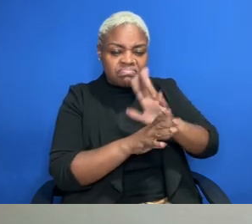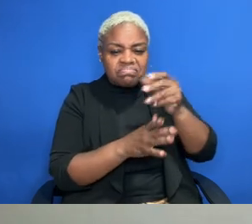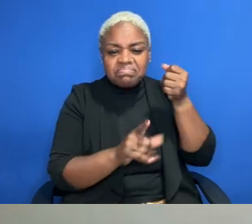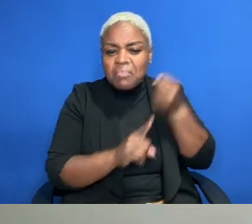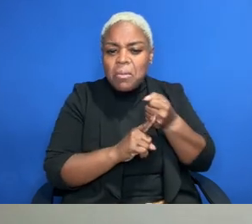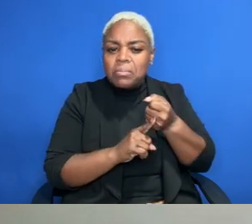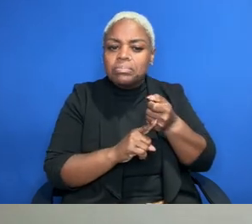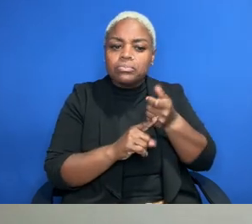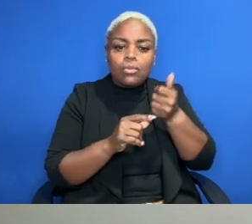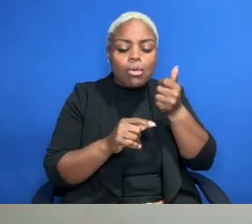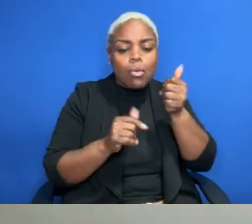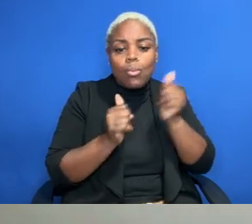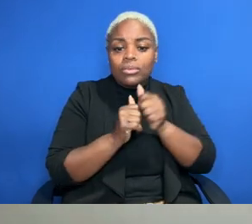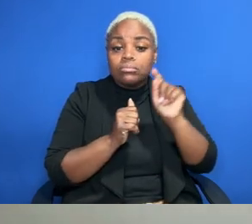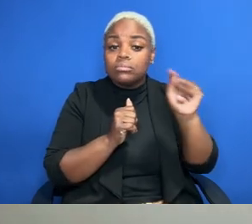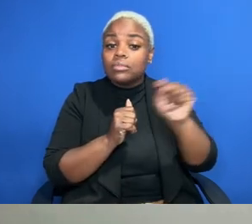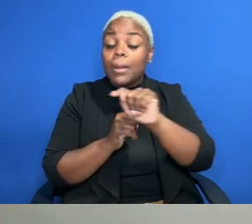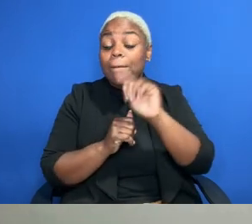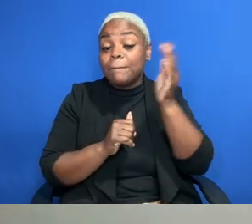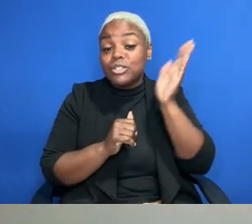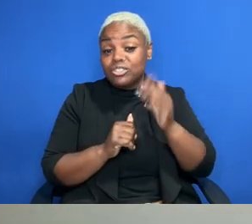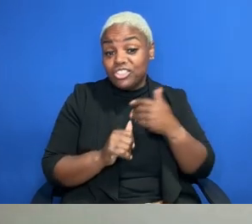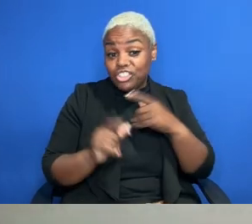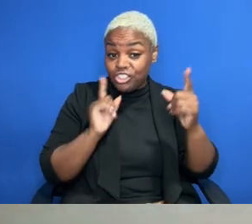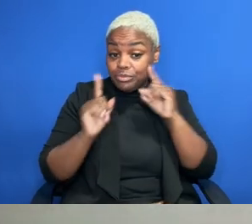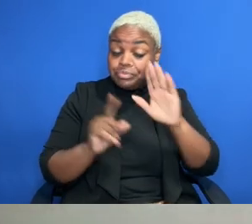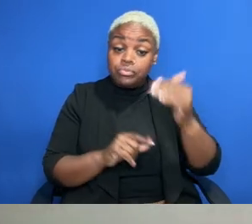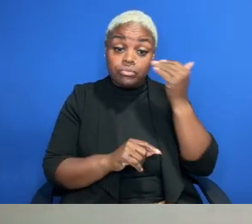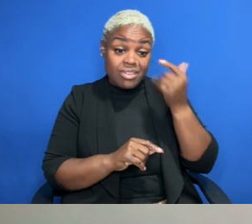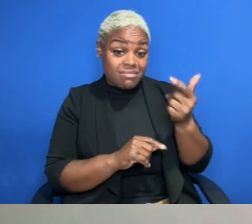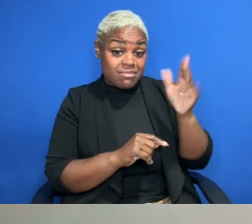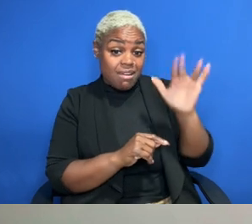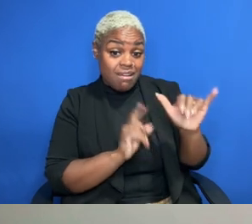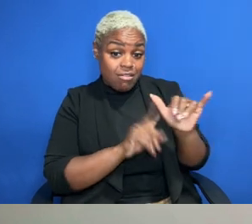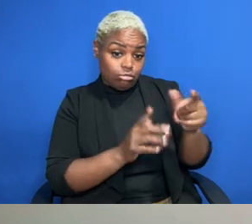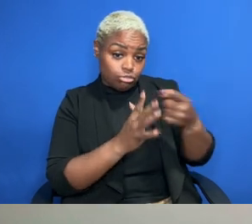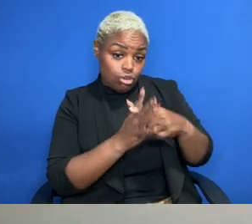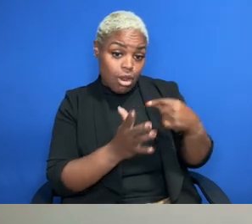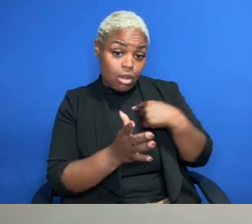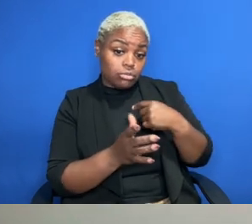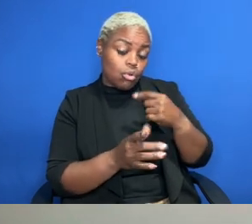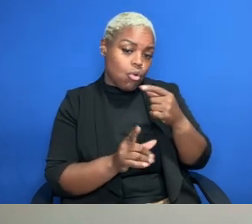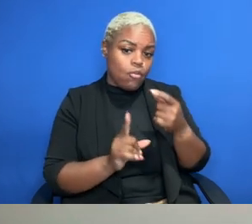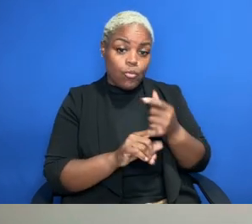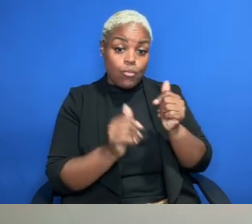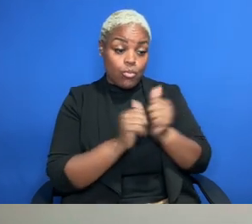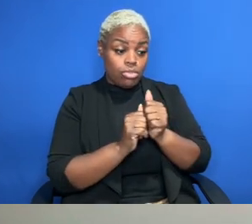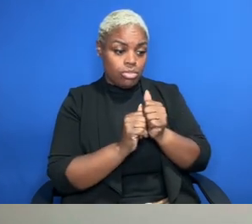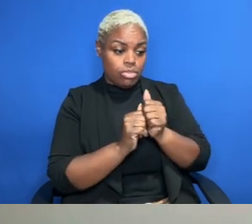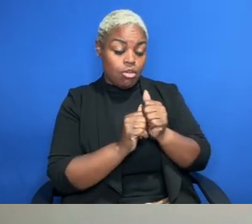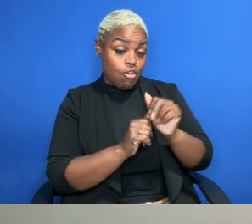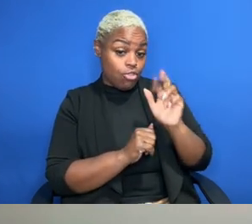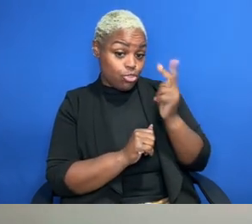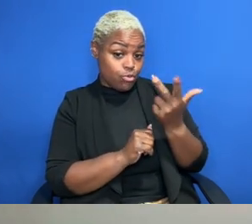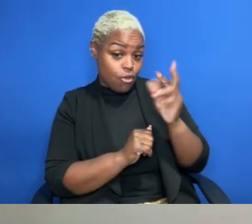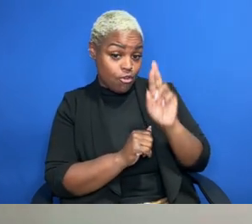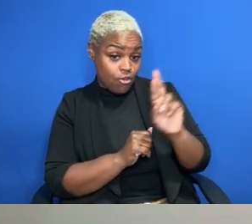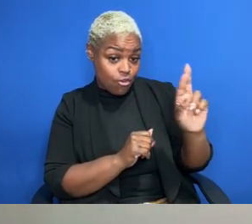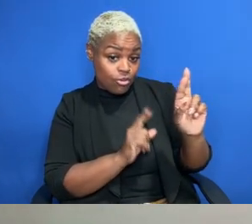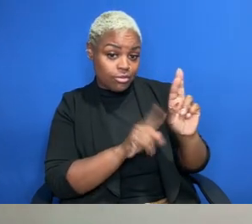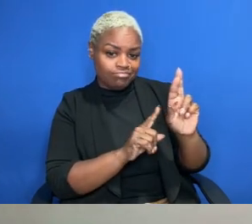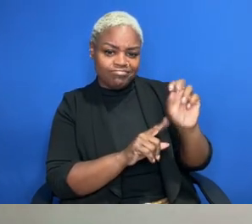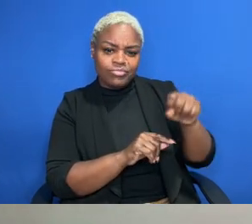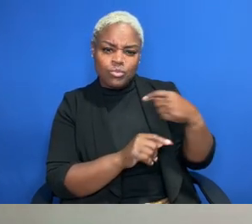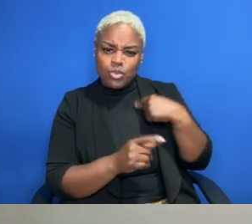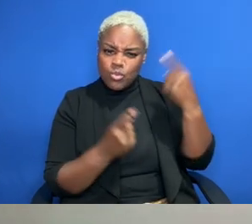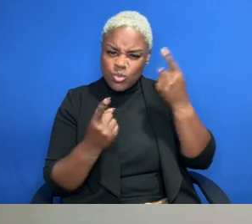really underscored that, along with all the other presentations I heard. From Guy starting us off with the 3 R's. And